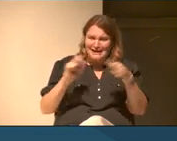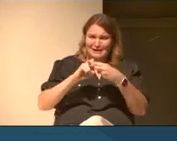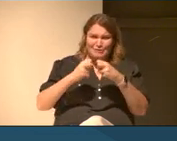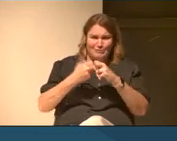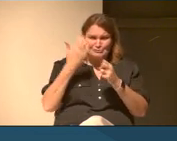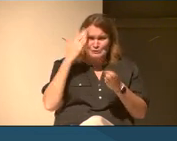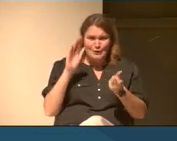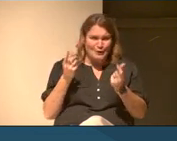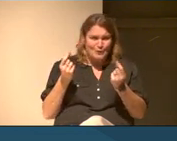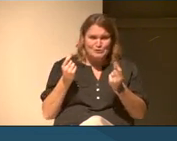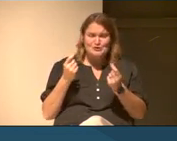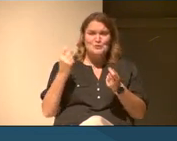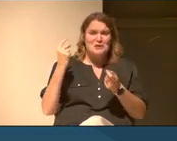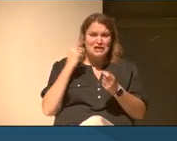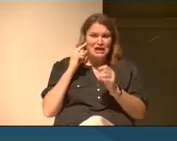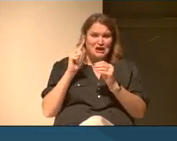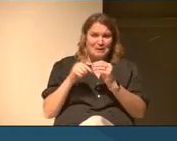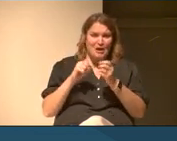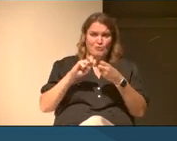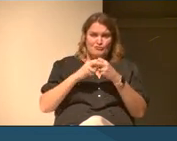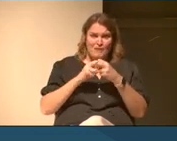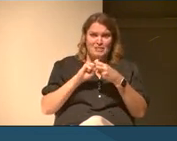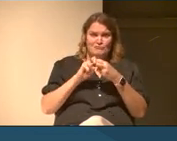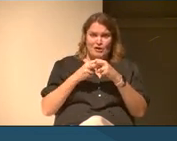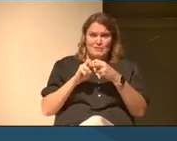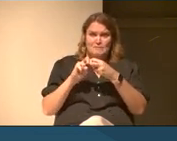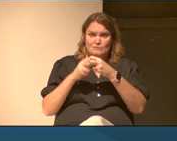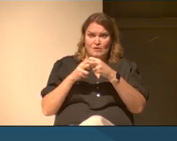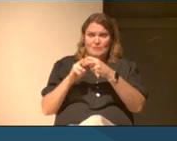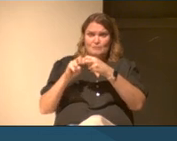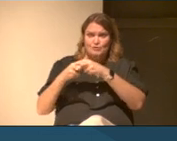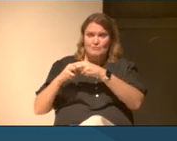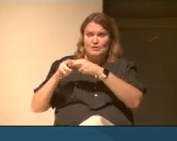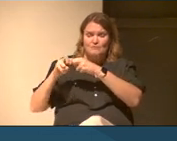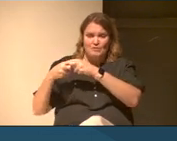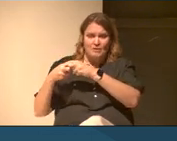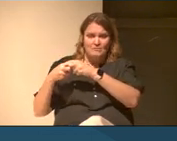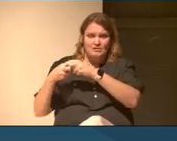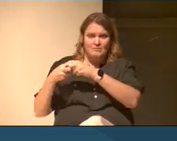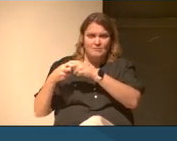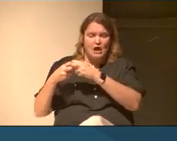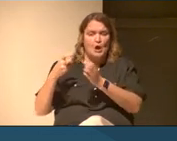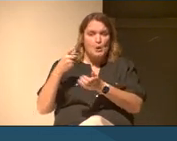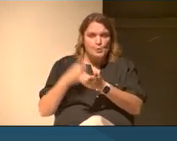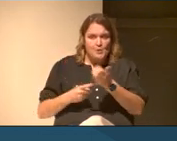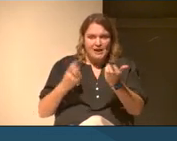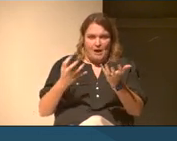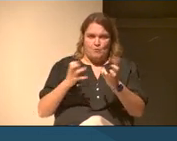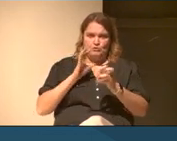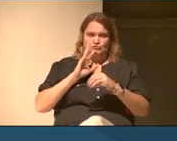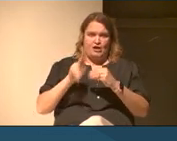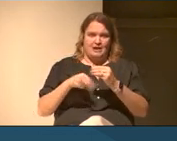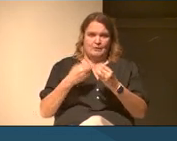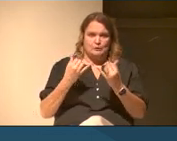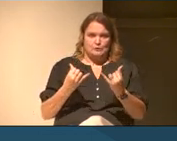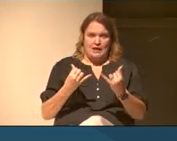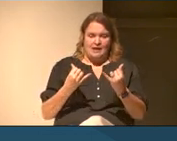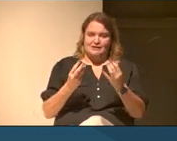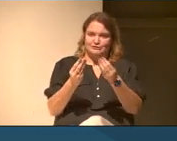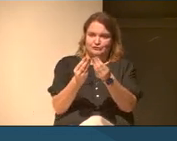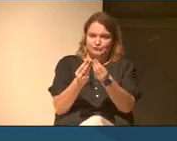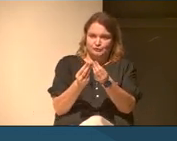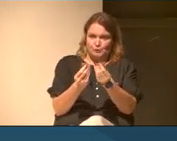we hear all this stuff about the problems, but what we're not really hearing about, and this is what I really want to talk about today, is about the